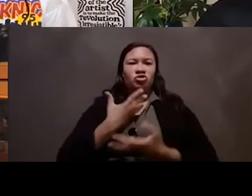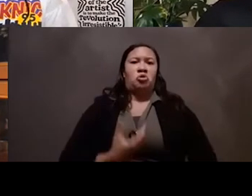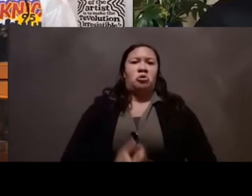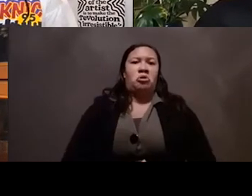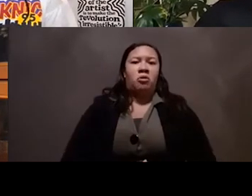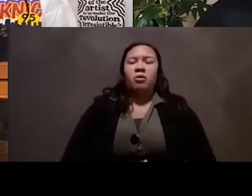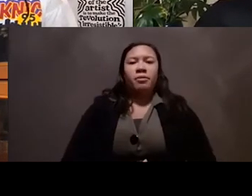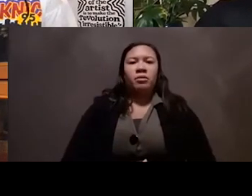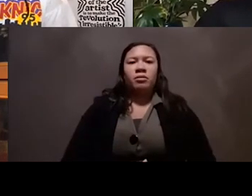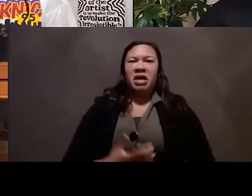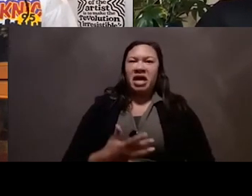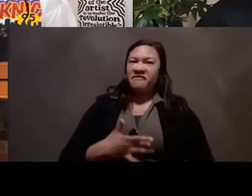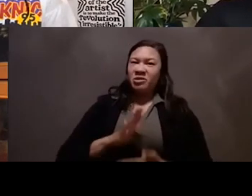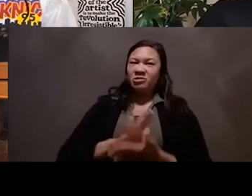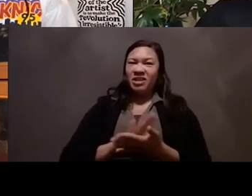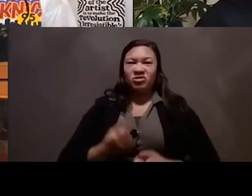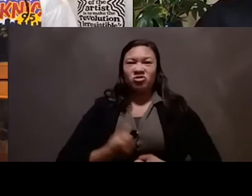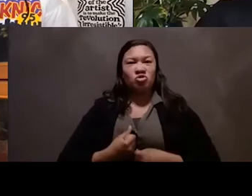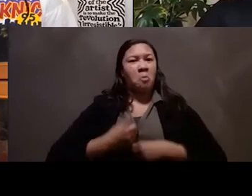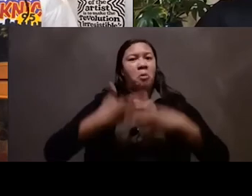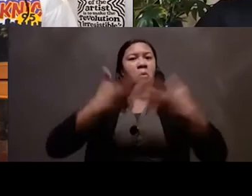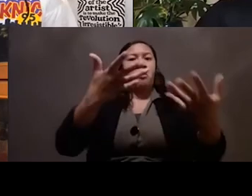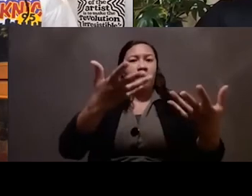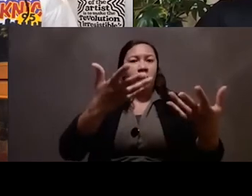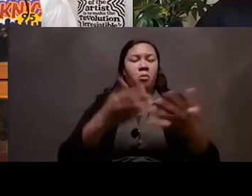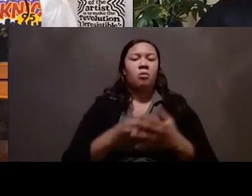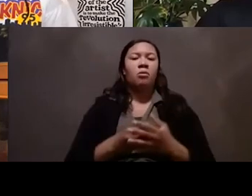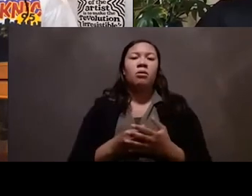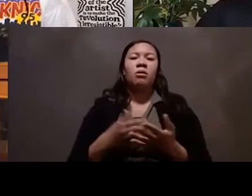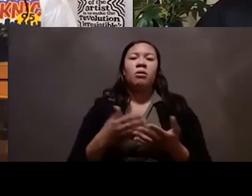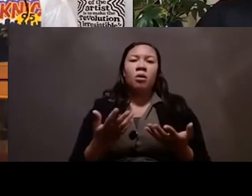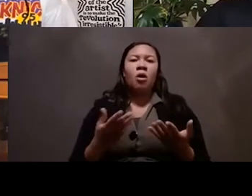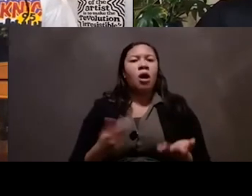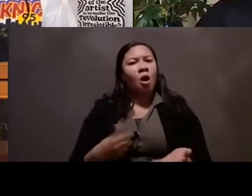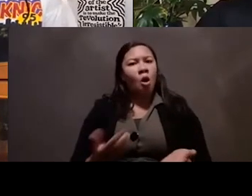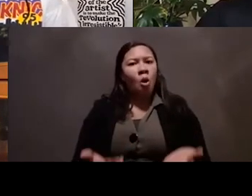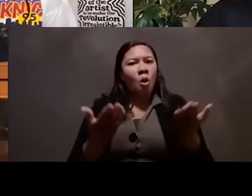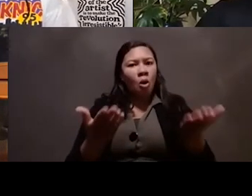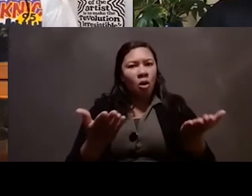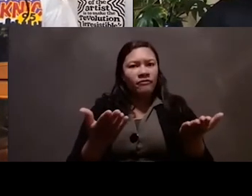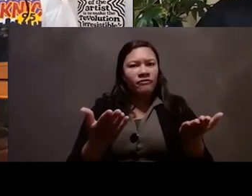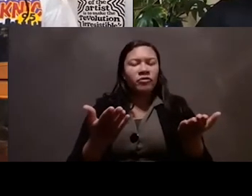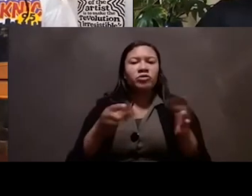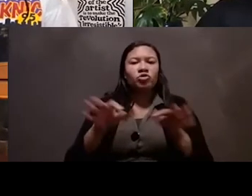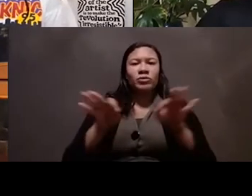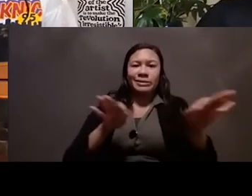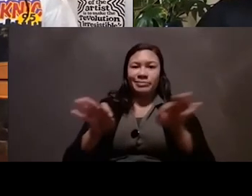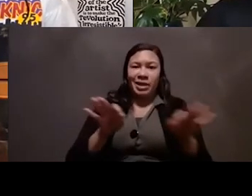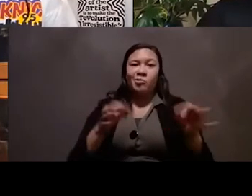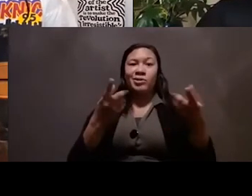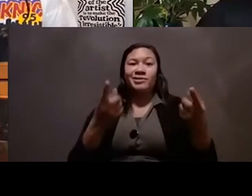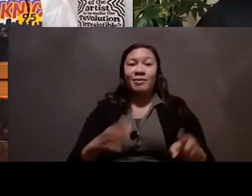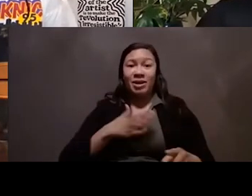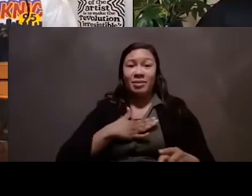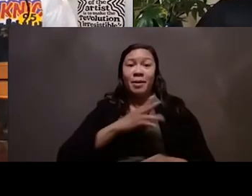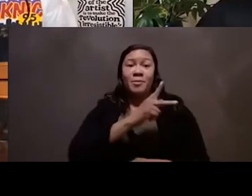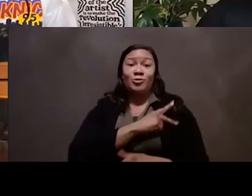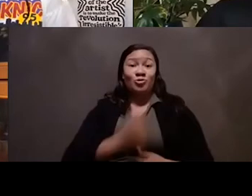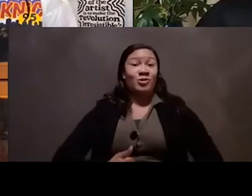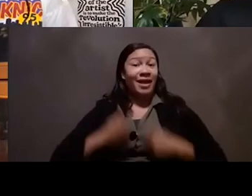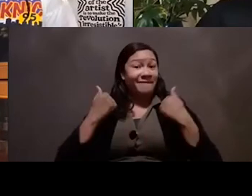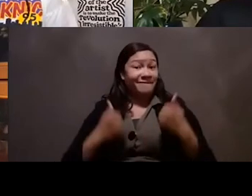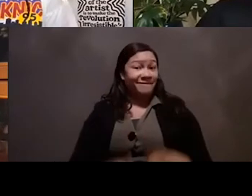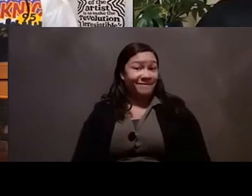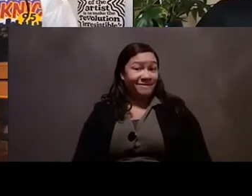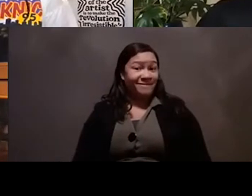it just feels nice to kind of offer a little bit more of what's happening behind the scenes. And I think also as a photographer,